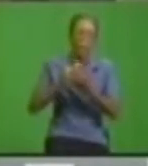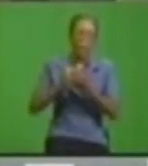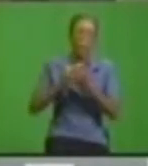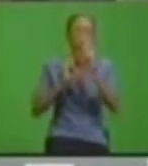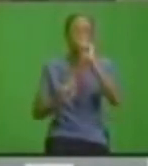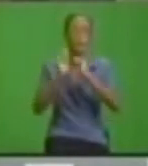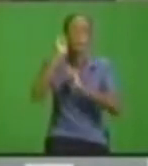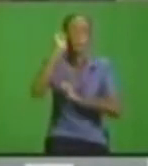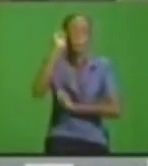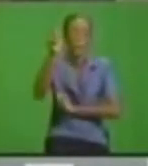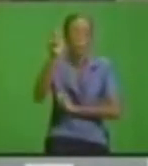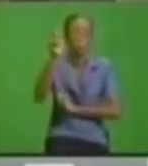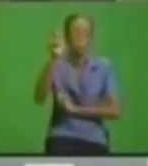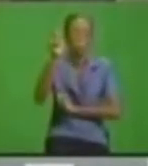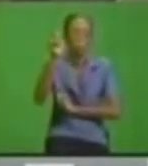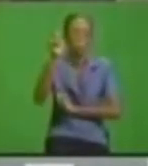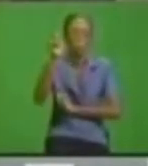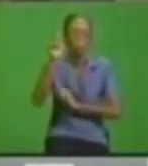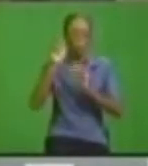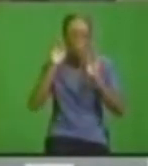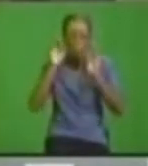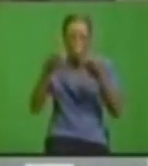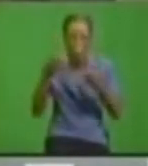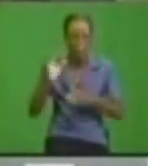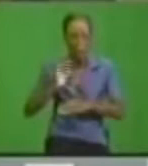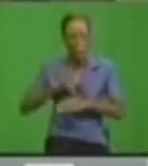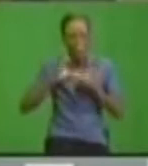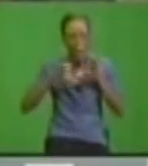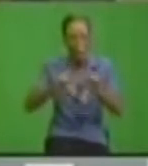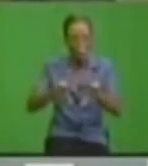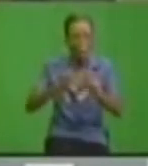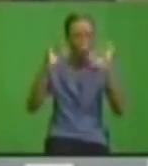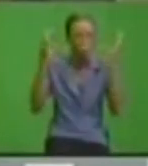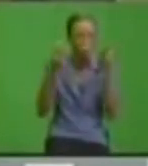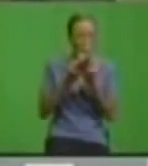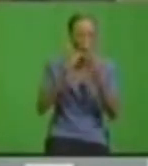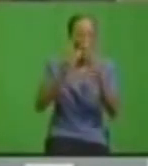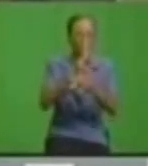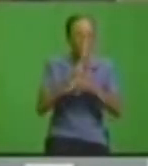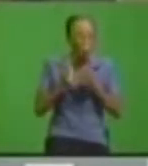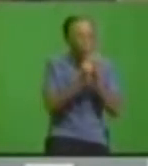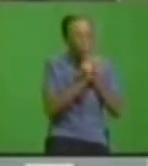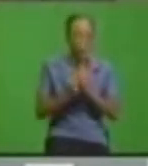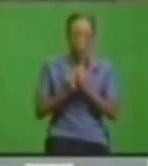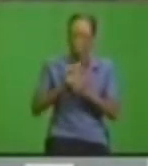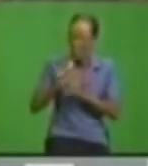and Tobago was determined that no member of our Caribbean family must be left